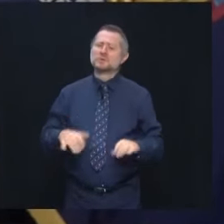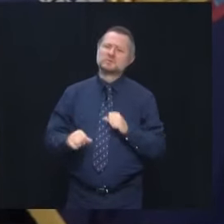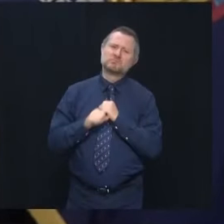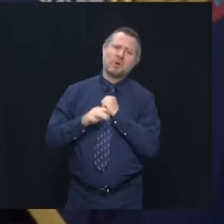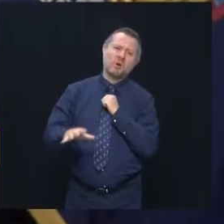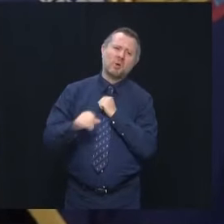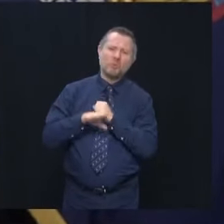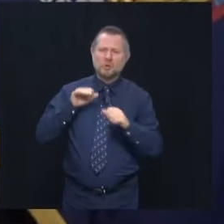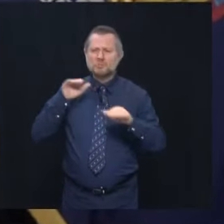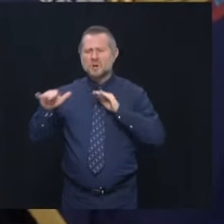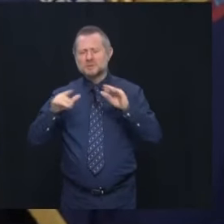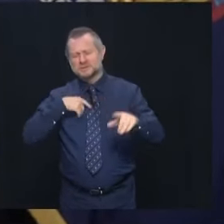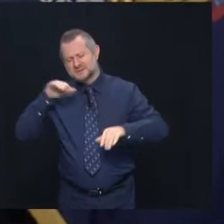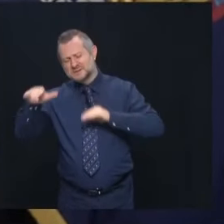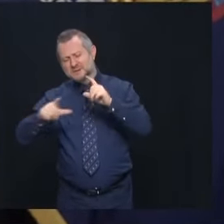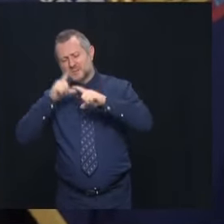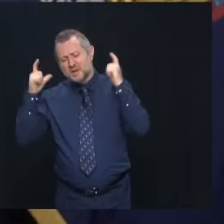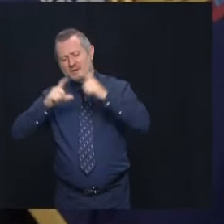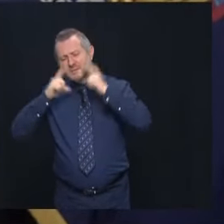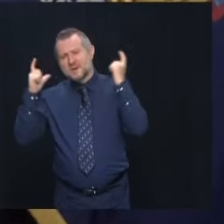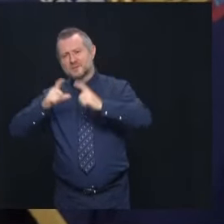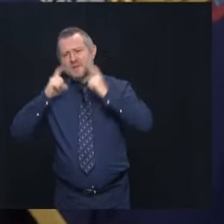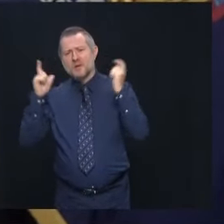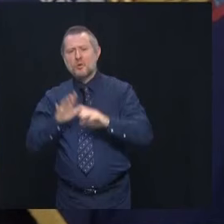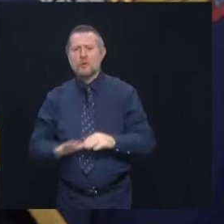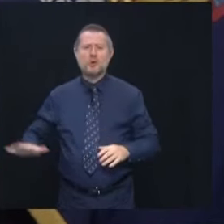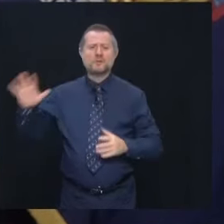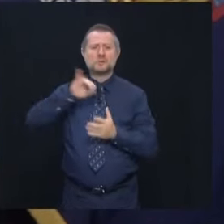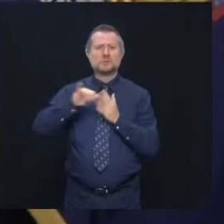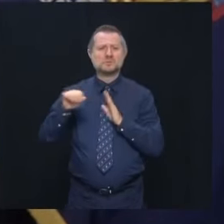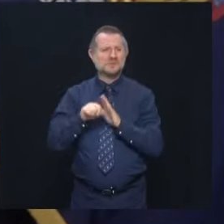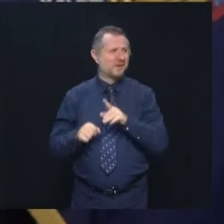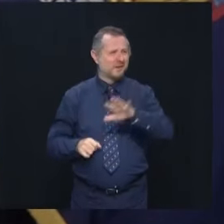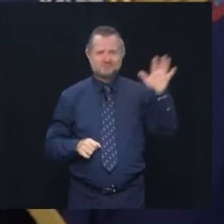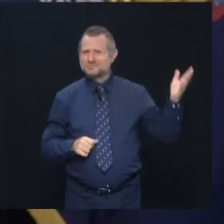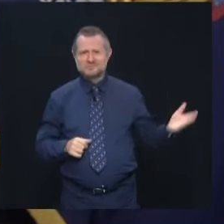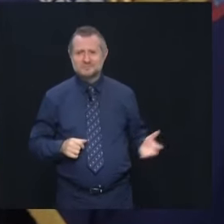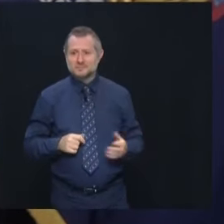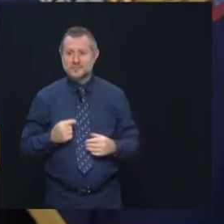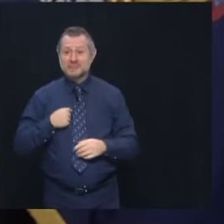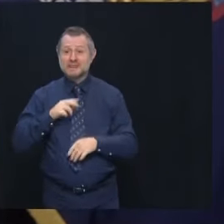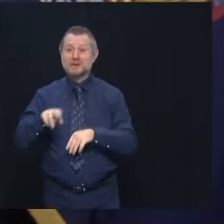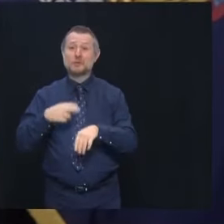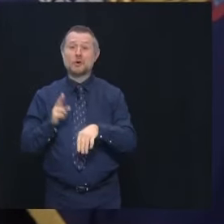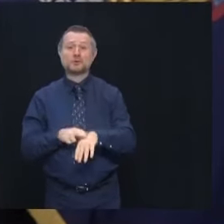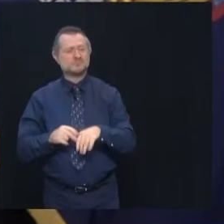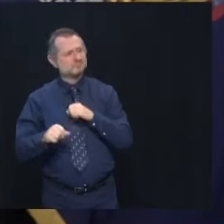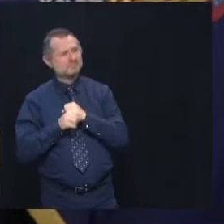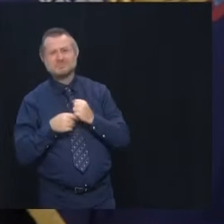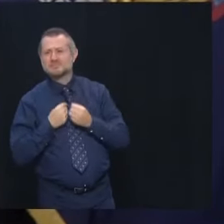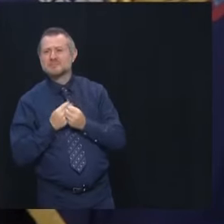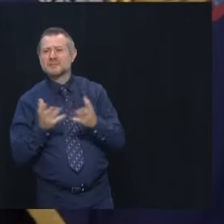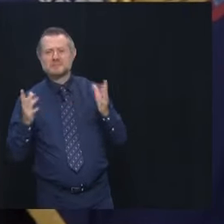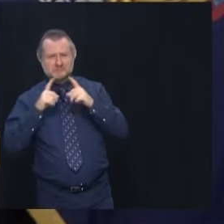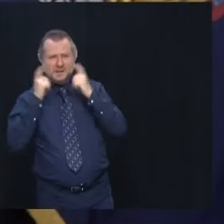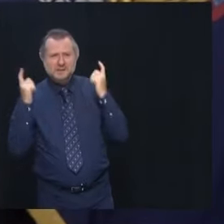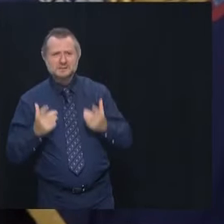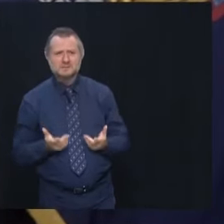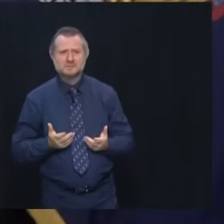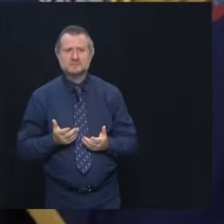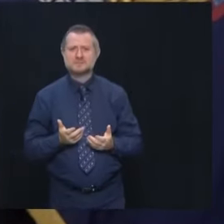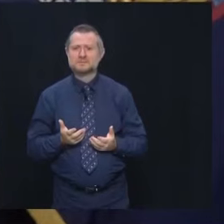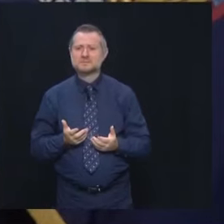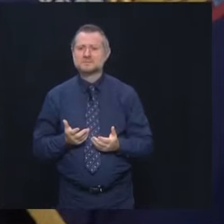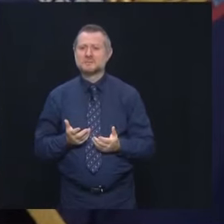for masks than any state in the nation. We've done national public service announcements on mask wearing. I've been the